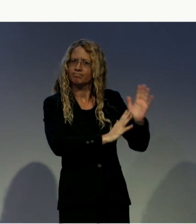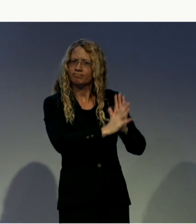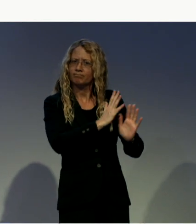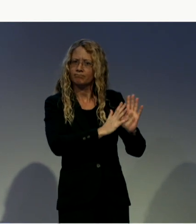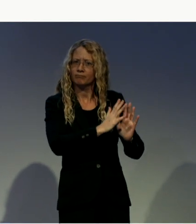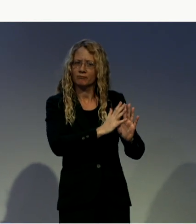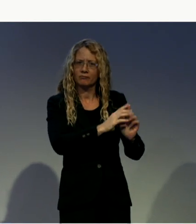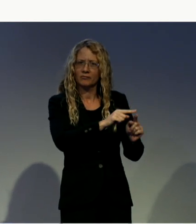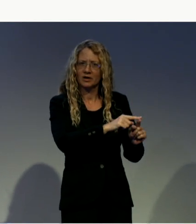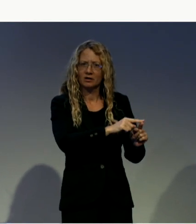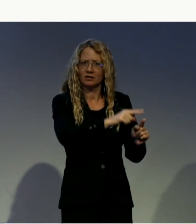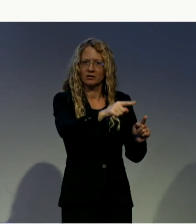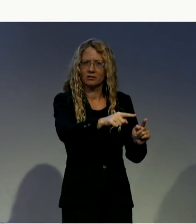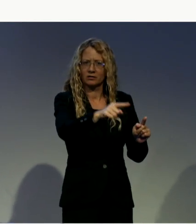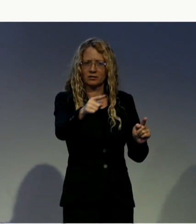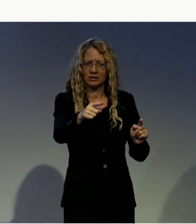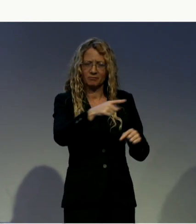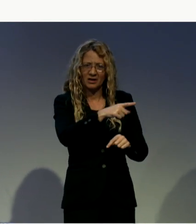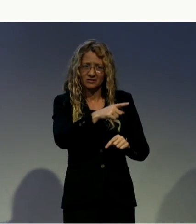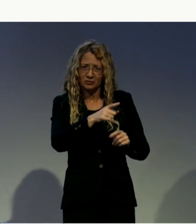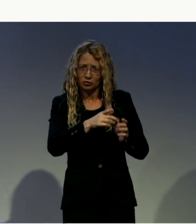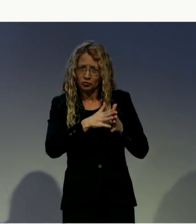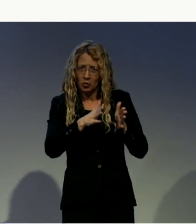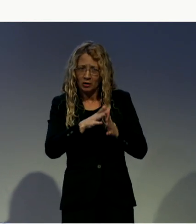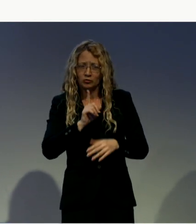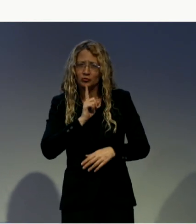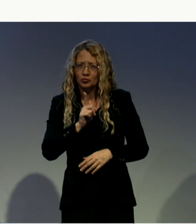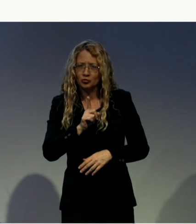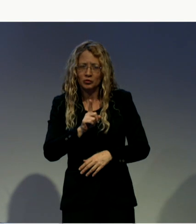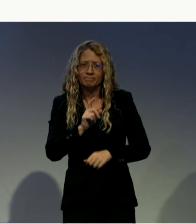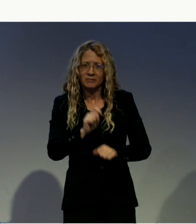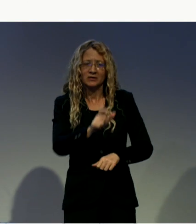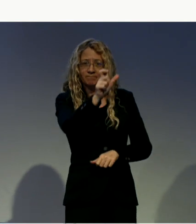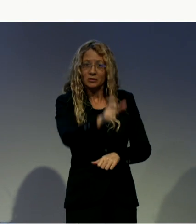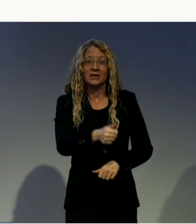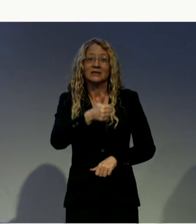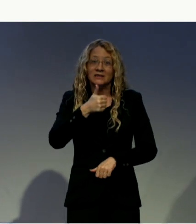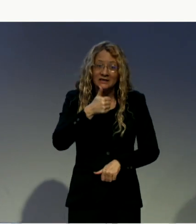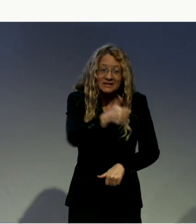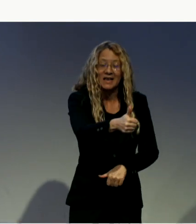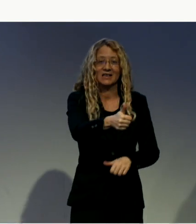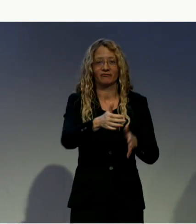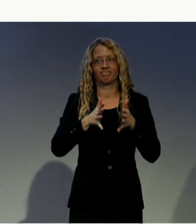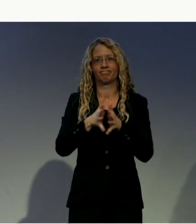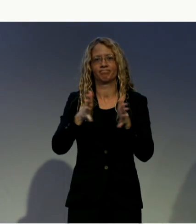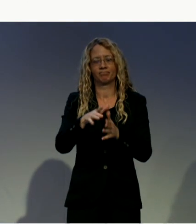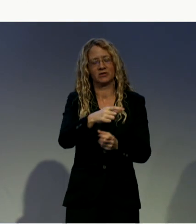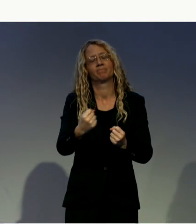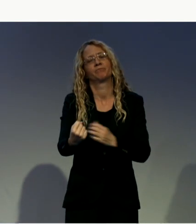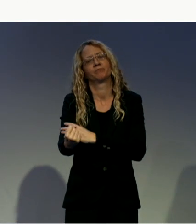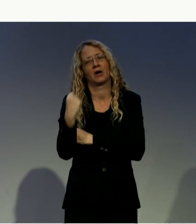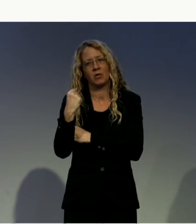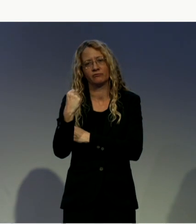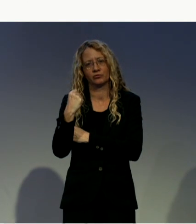the person to explain, to tell their stories, I realize that it's a very powerful way of communication. Visual Images production,